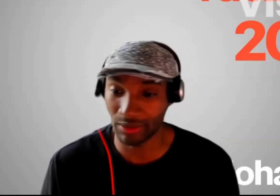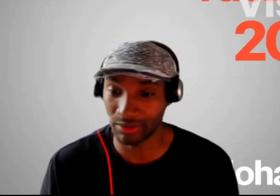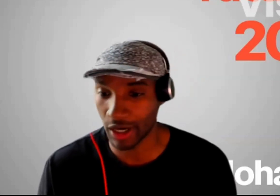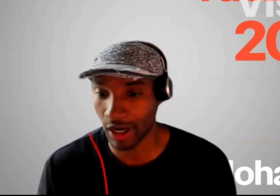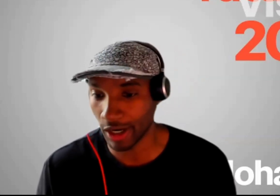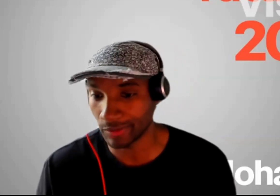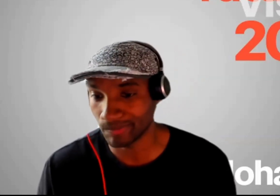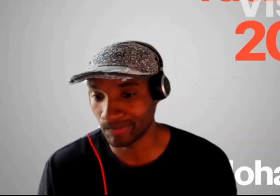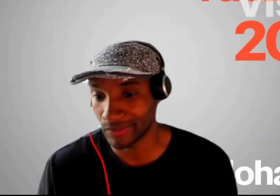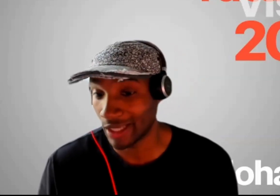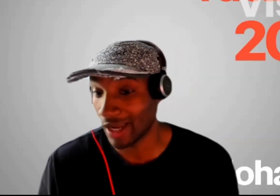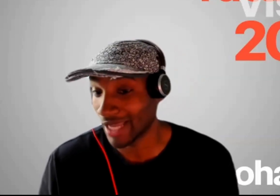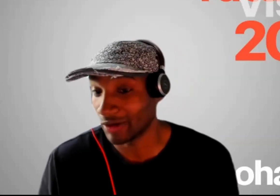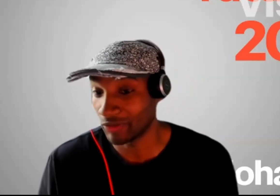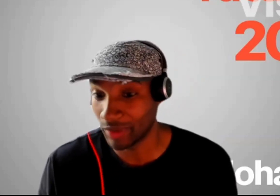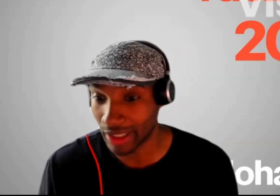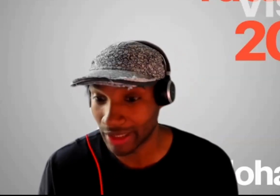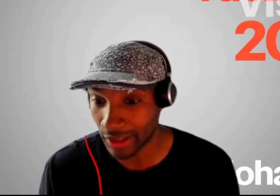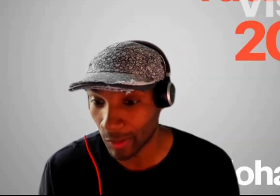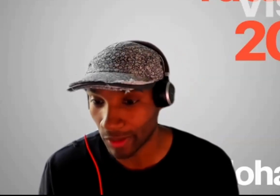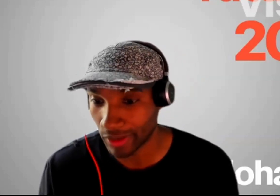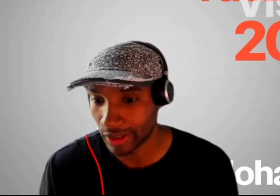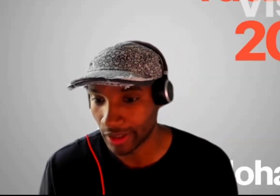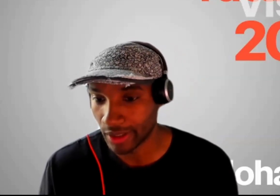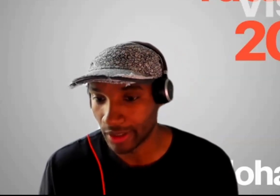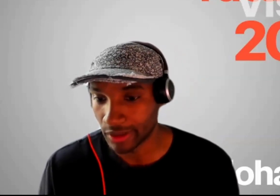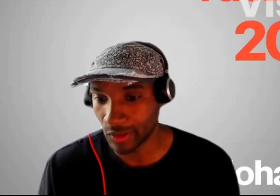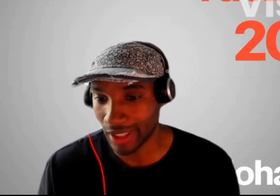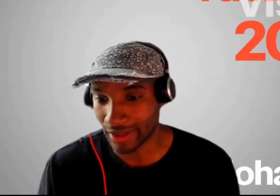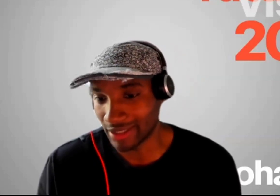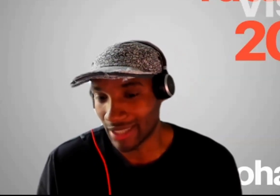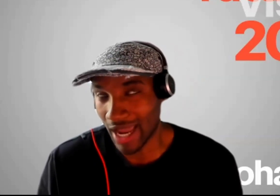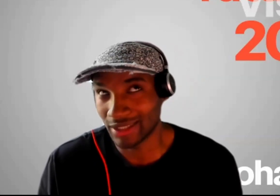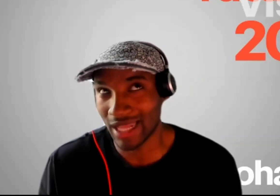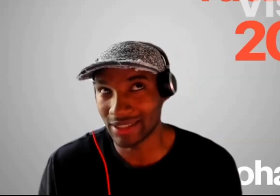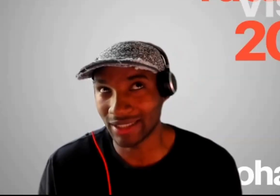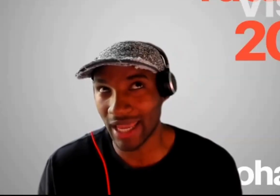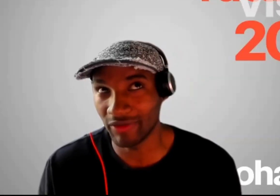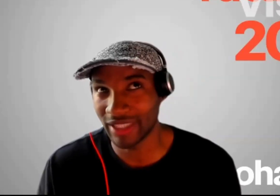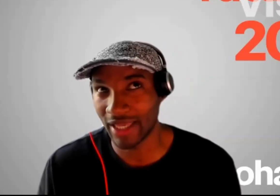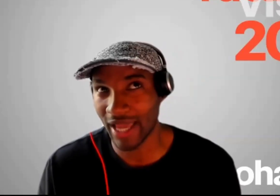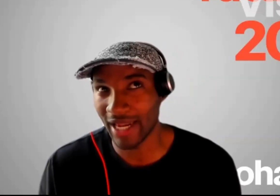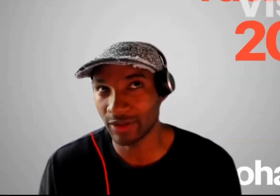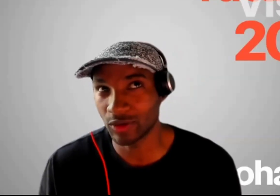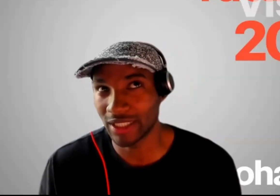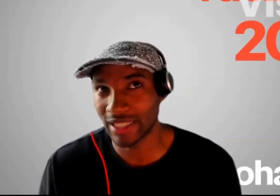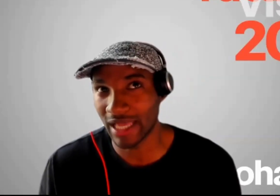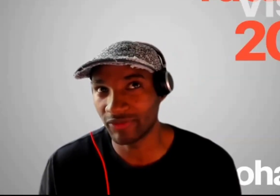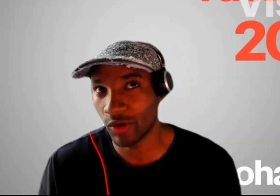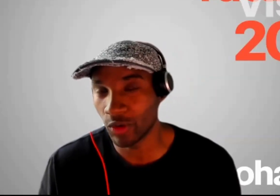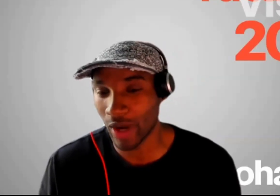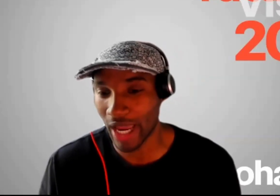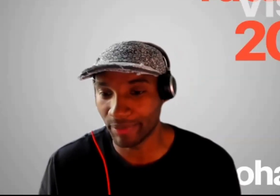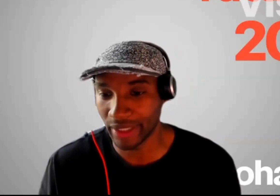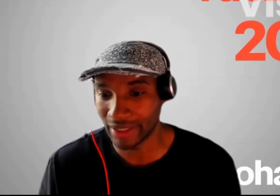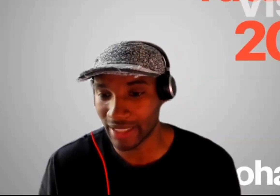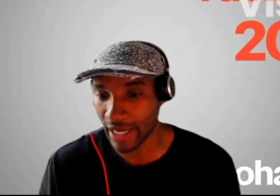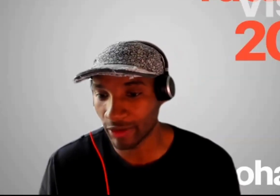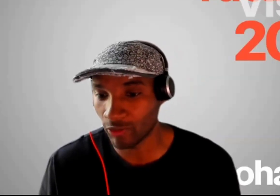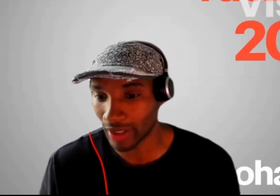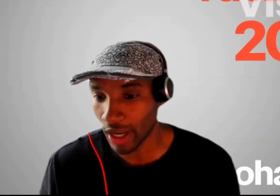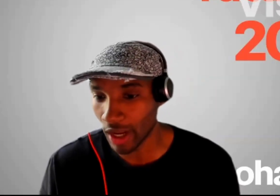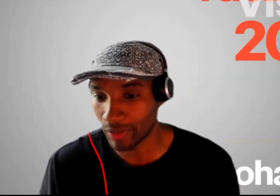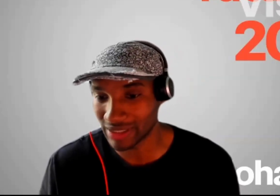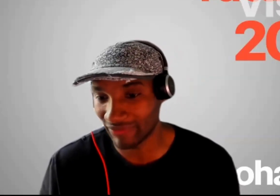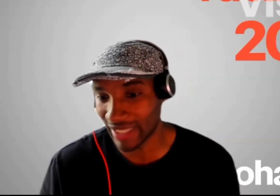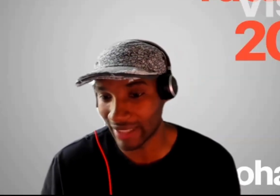you dreamed are, they are kind of bigger than the world. So yeah, that's at last, at the end of the day, I like to think that for you and me, that's kind